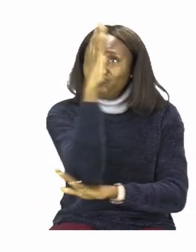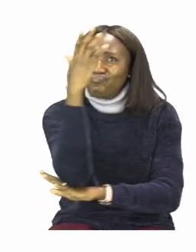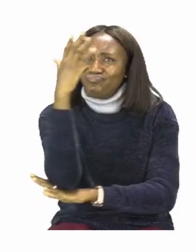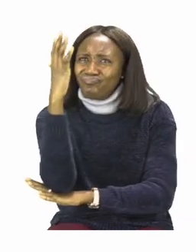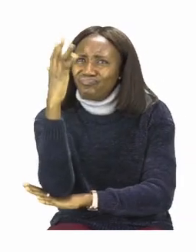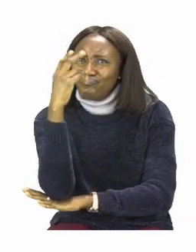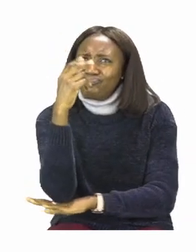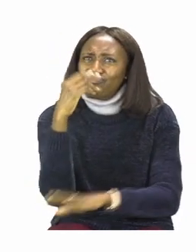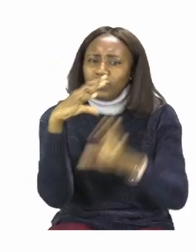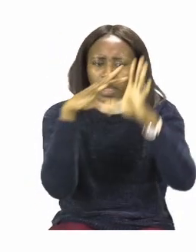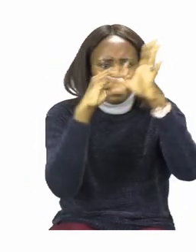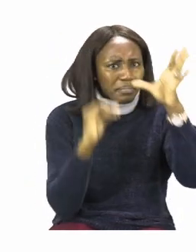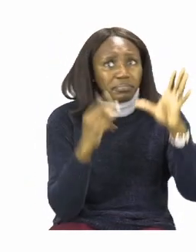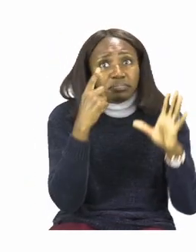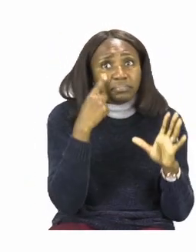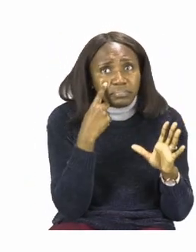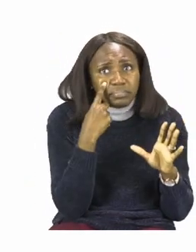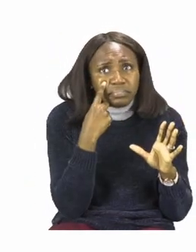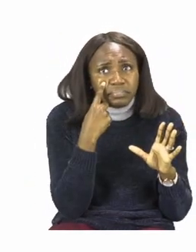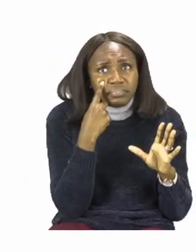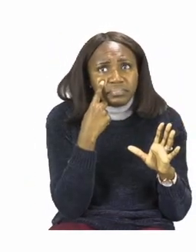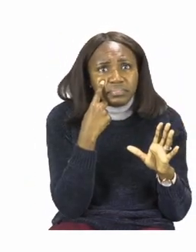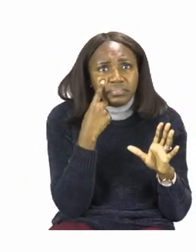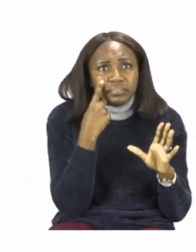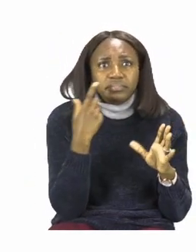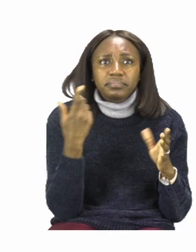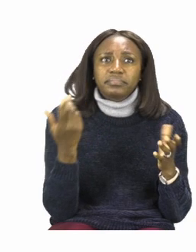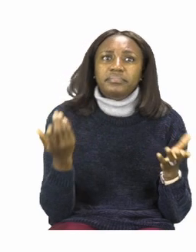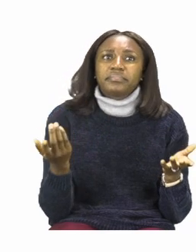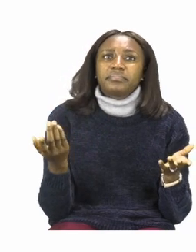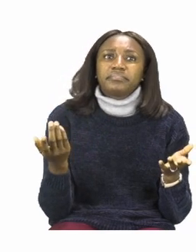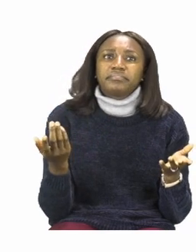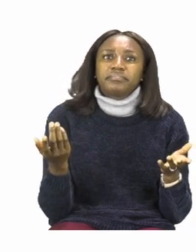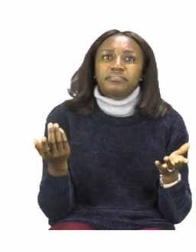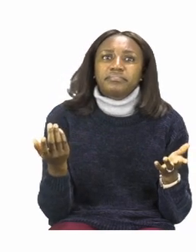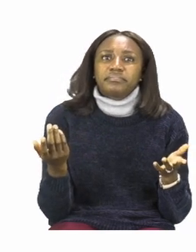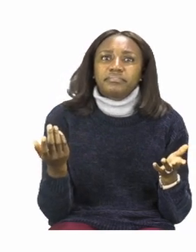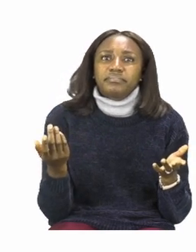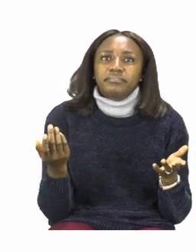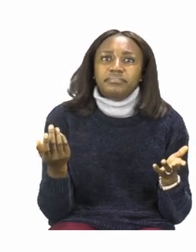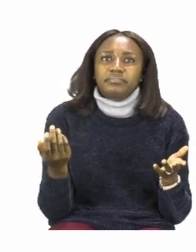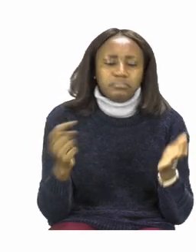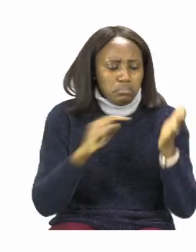Can you see any leaves on the tree?